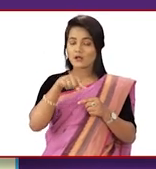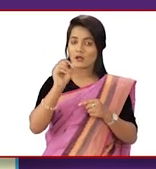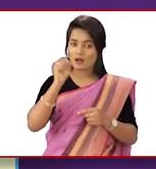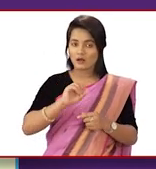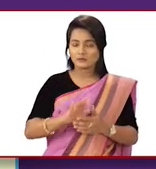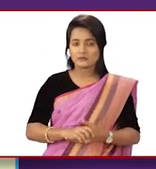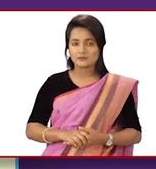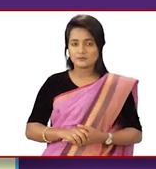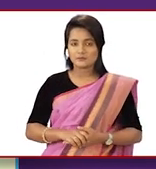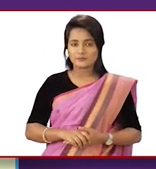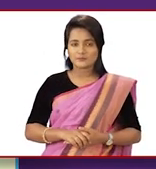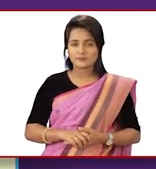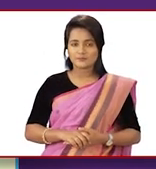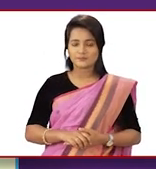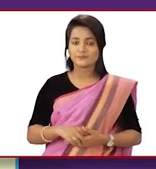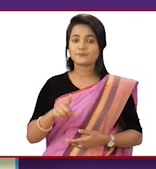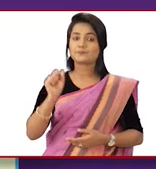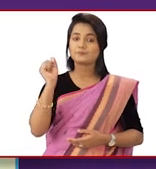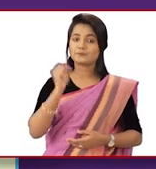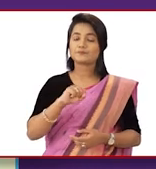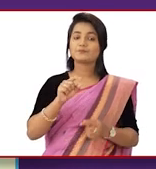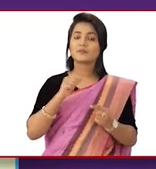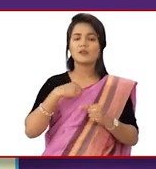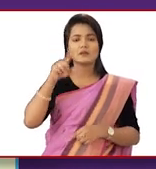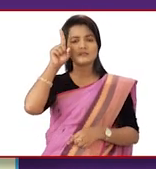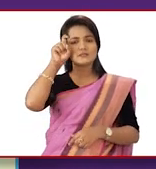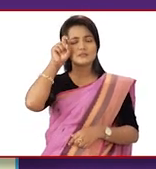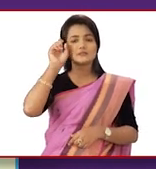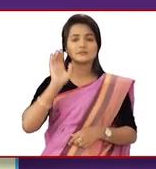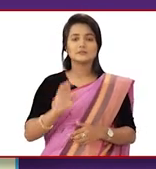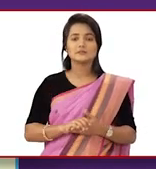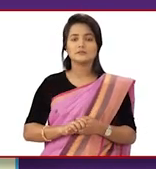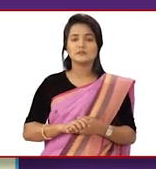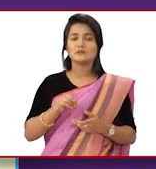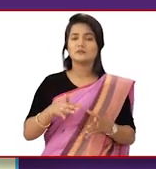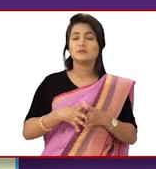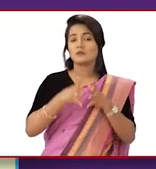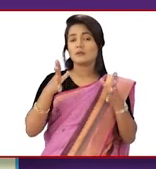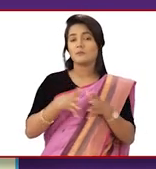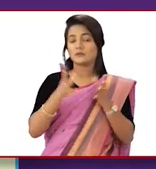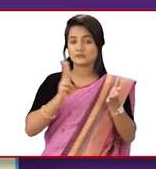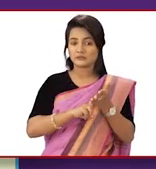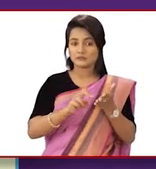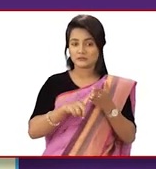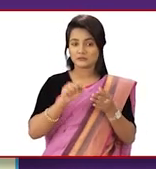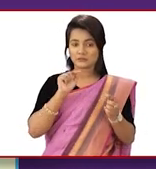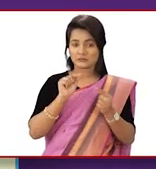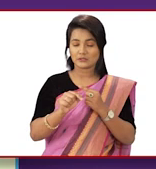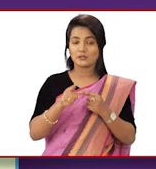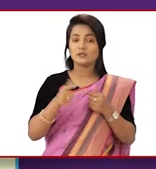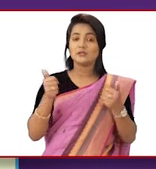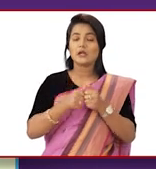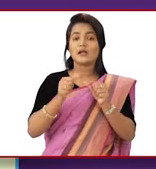leave? Yeah, sure. So I think it's really important. You know, we hear about